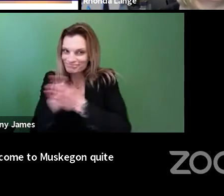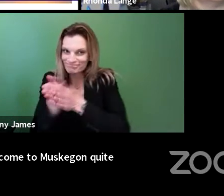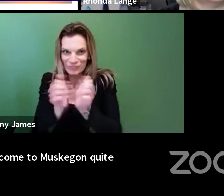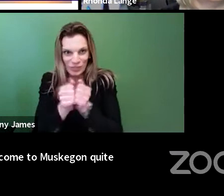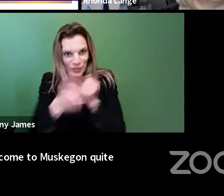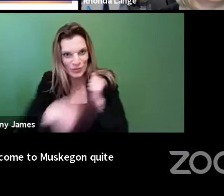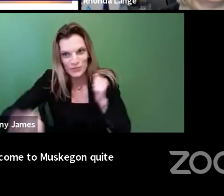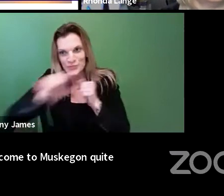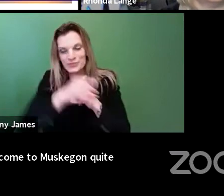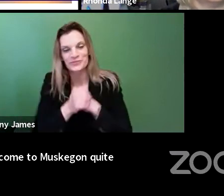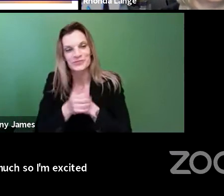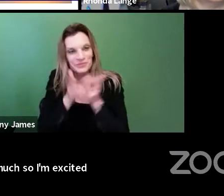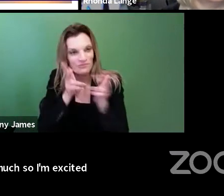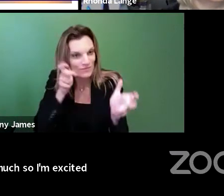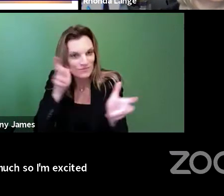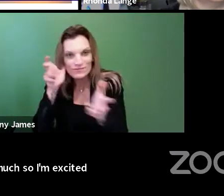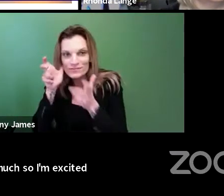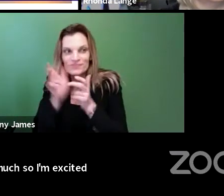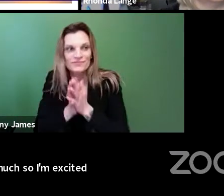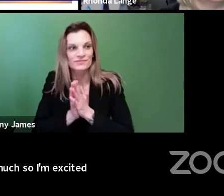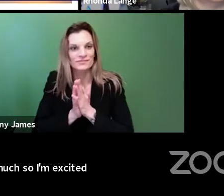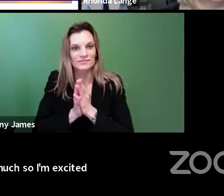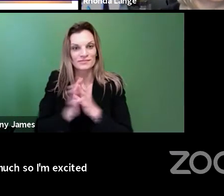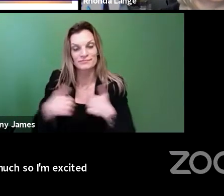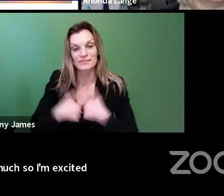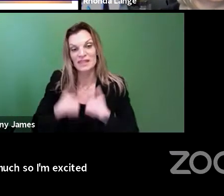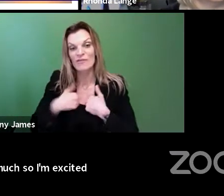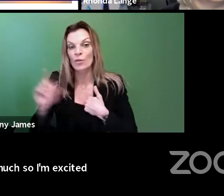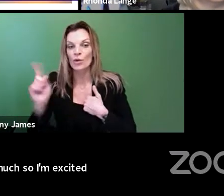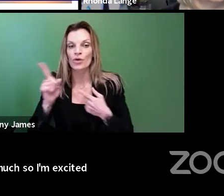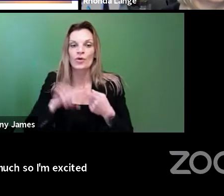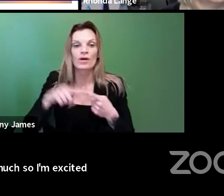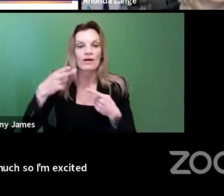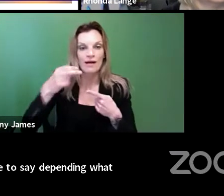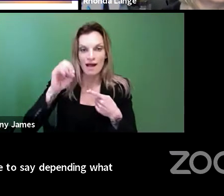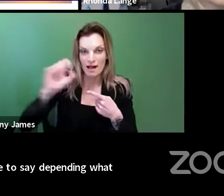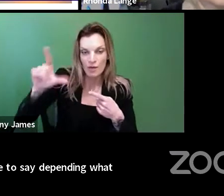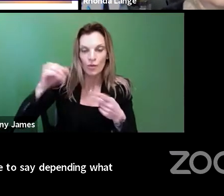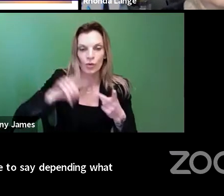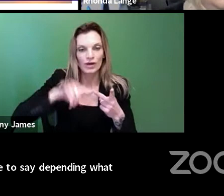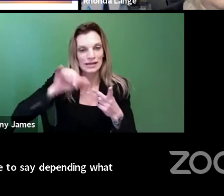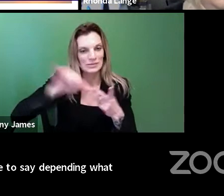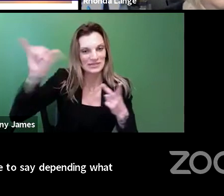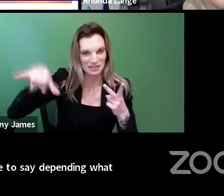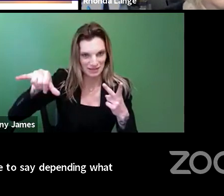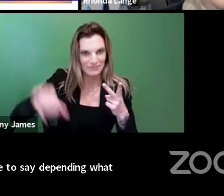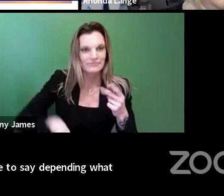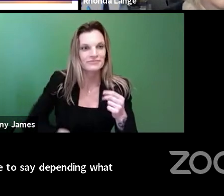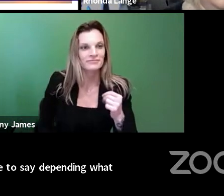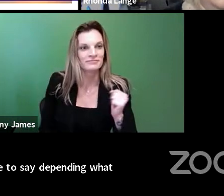say. Depending on what day of the week it is, I'm either from Howell or Ypsilanti.